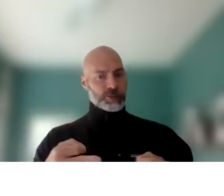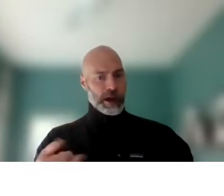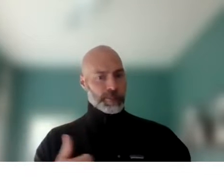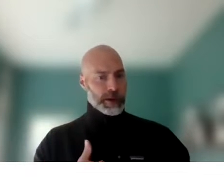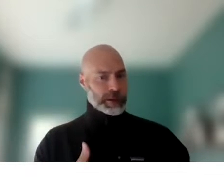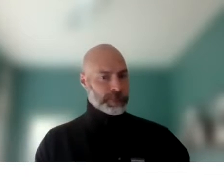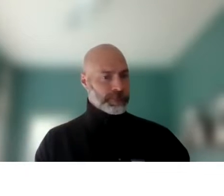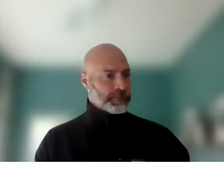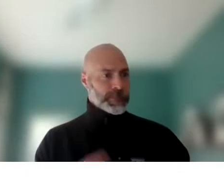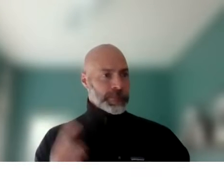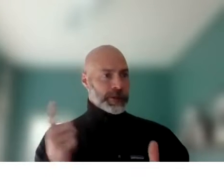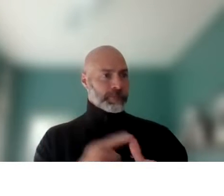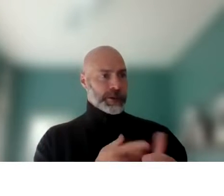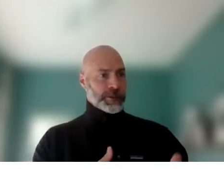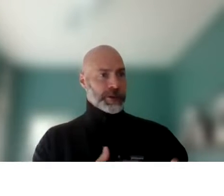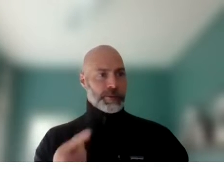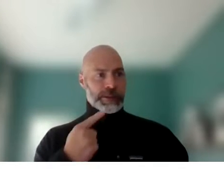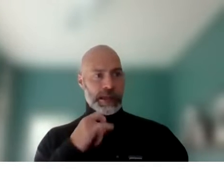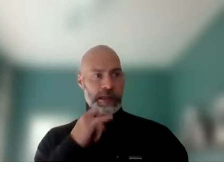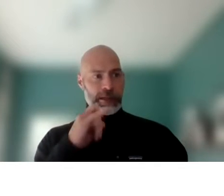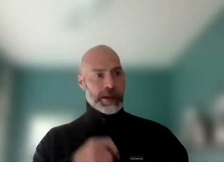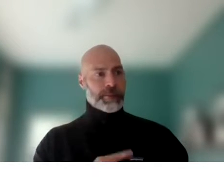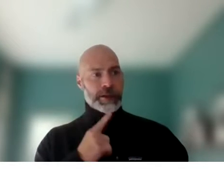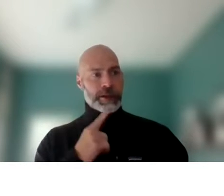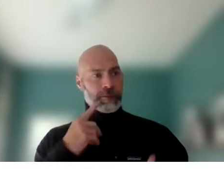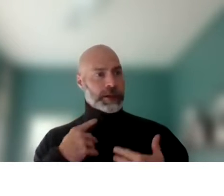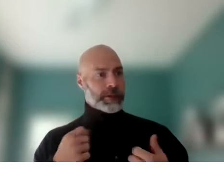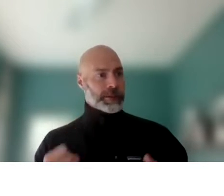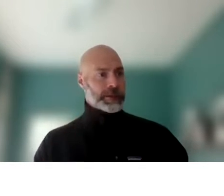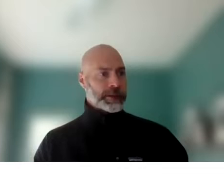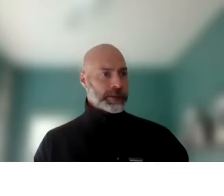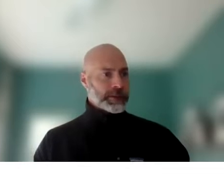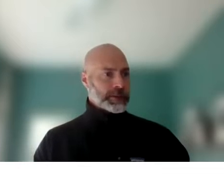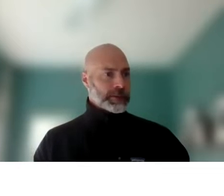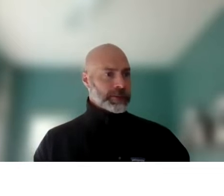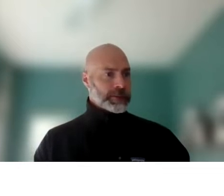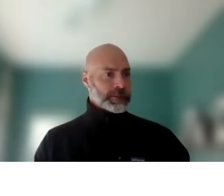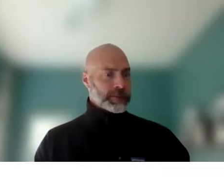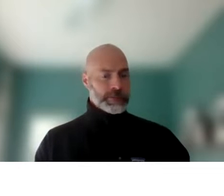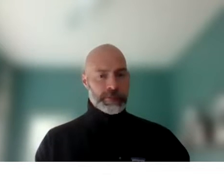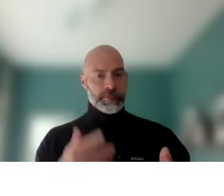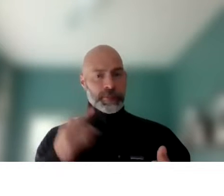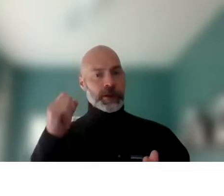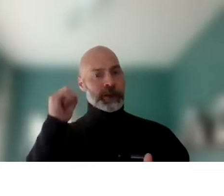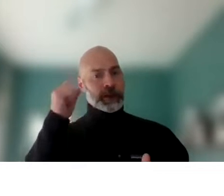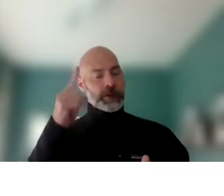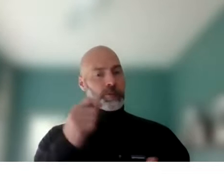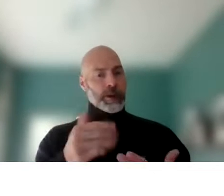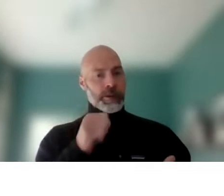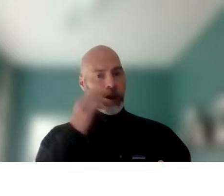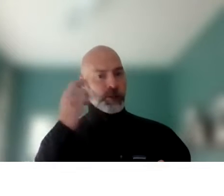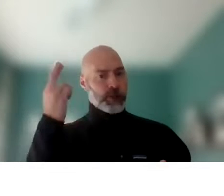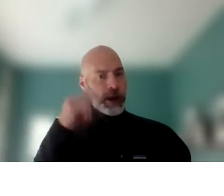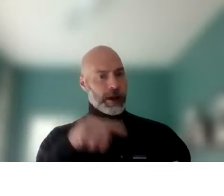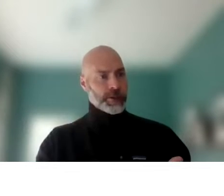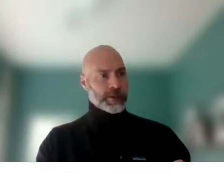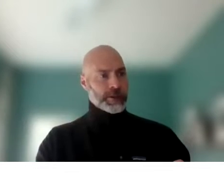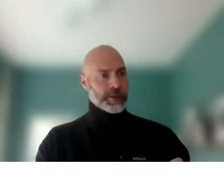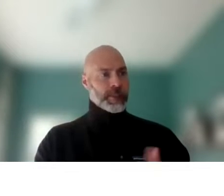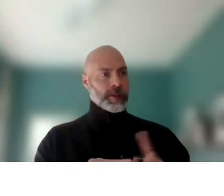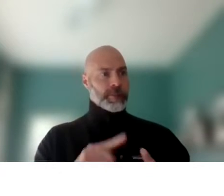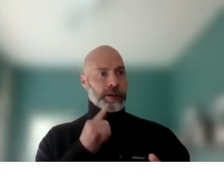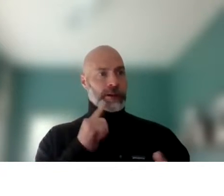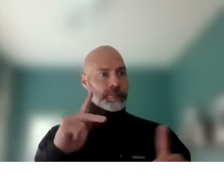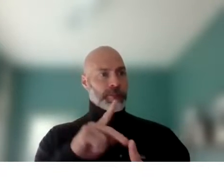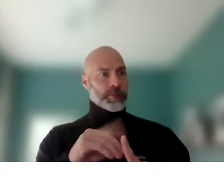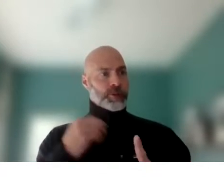way. So I would also say I am deaf confident. So another thing that I describe myself as deaf